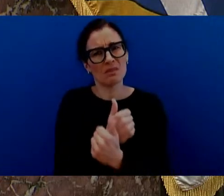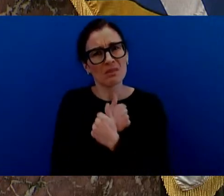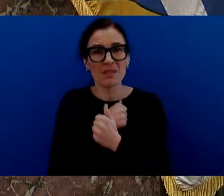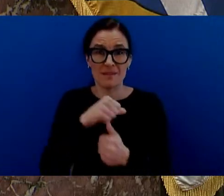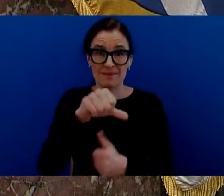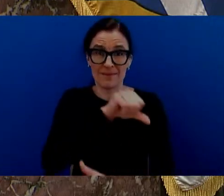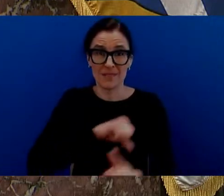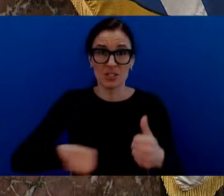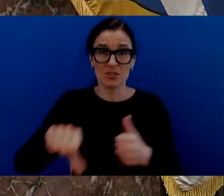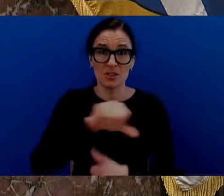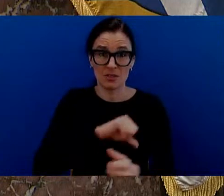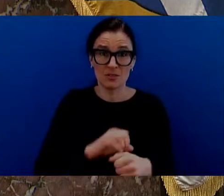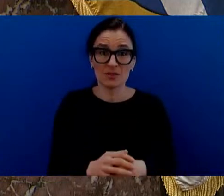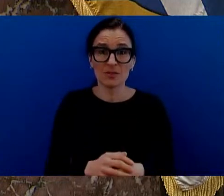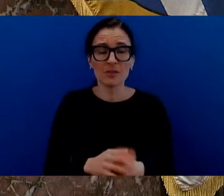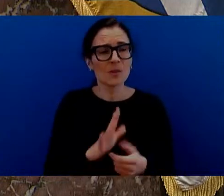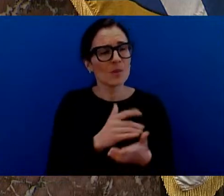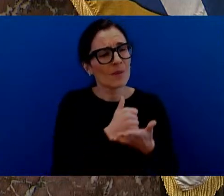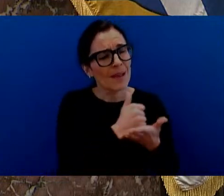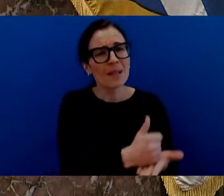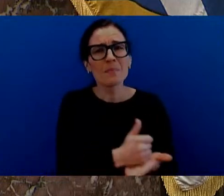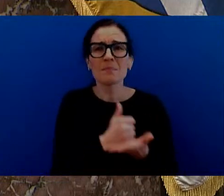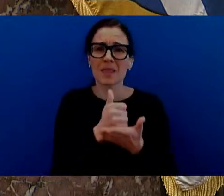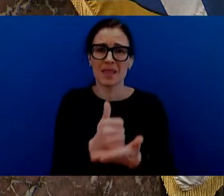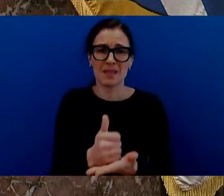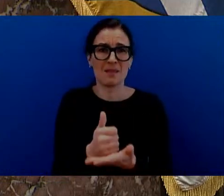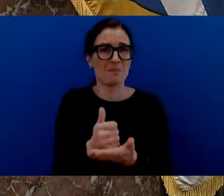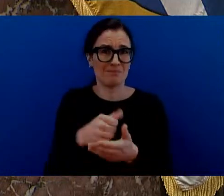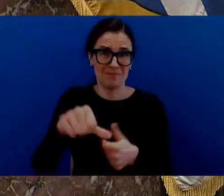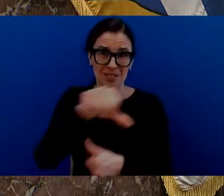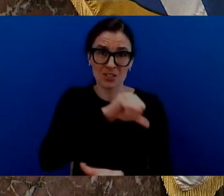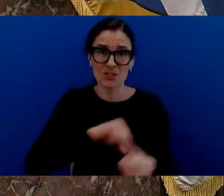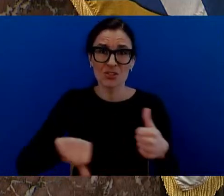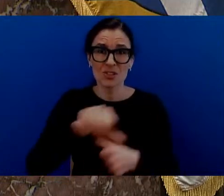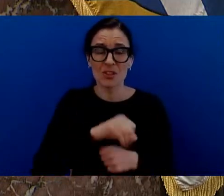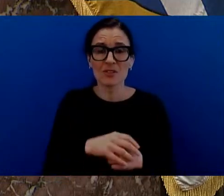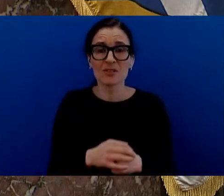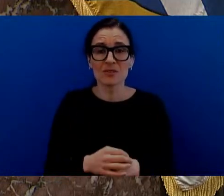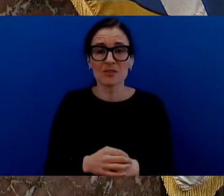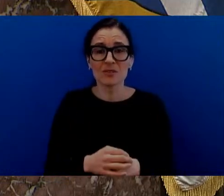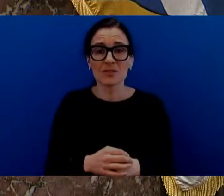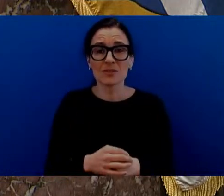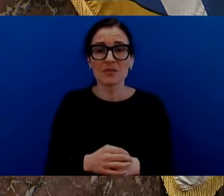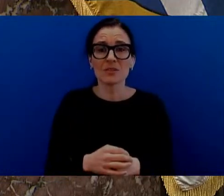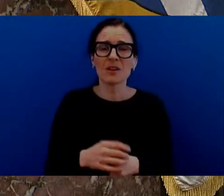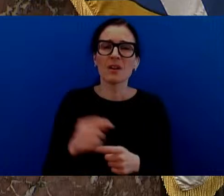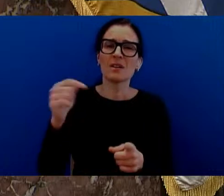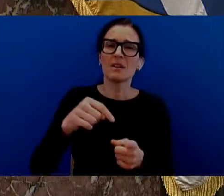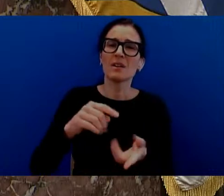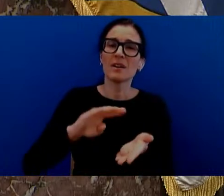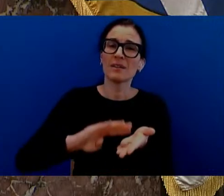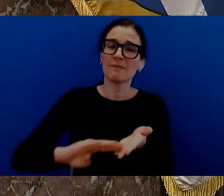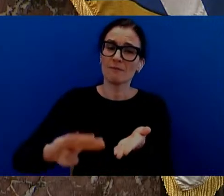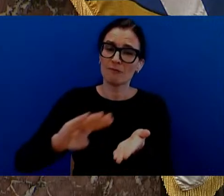I just leave this with you because, you know, we're all living around a lot of things.